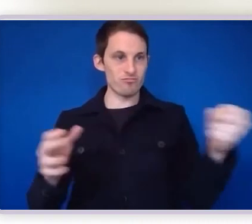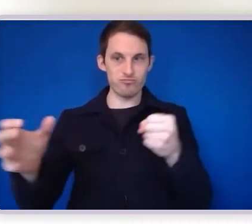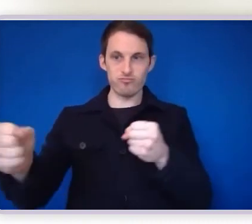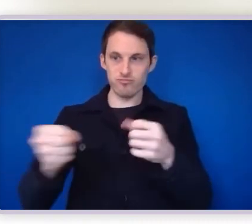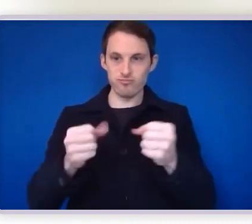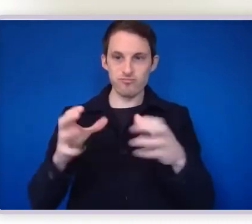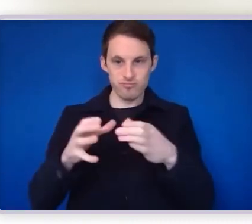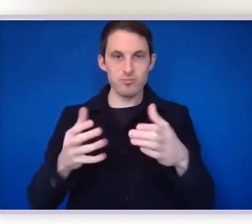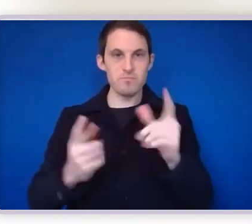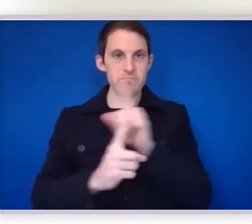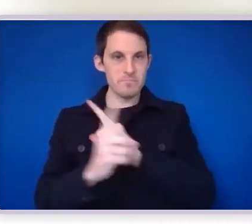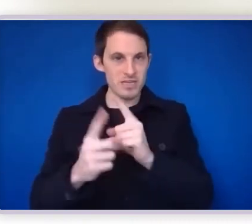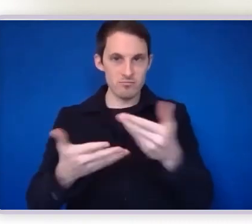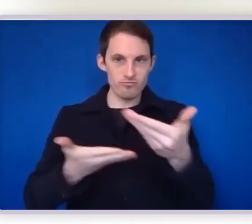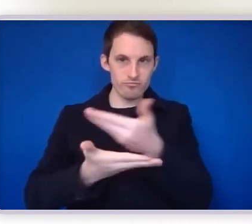sharing